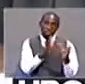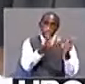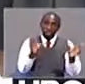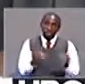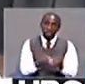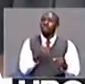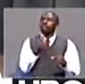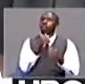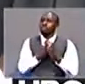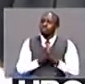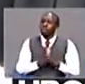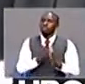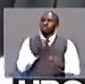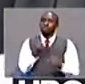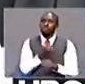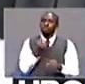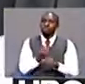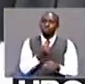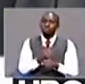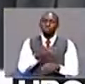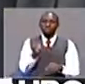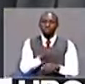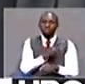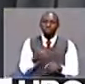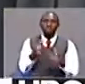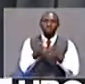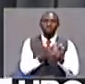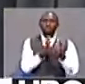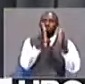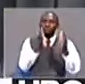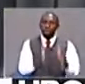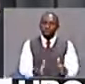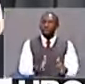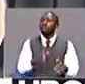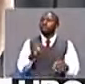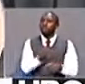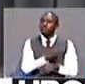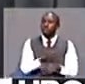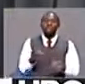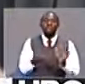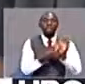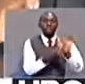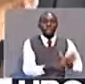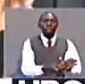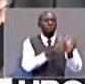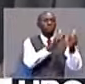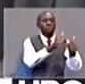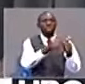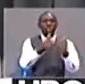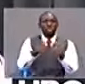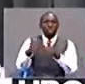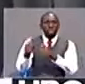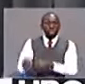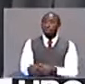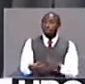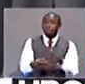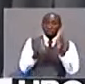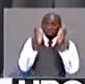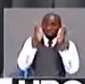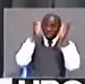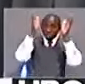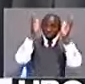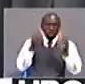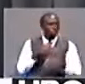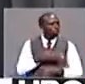work very, very hard as Christians. Let's be example, like he was an example to everybody. For him, he was a man